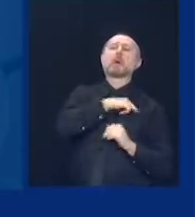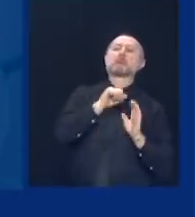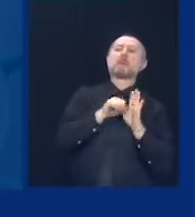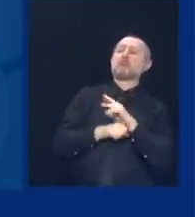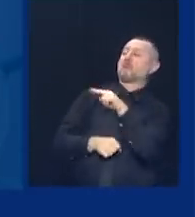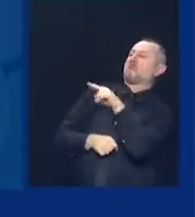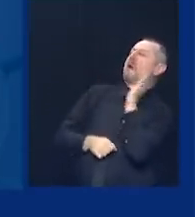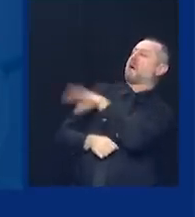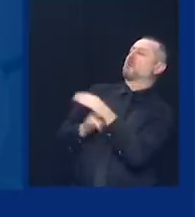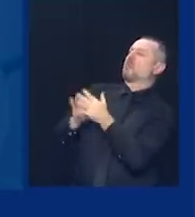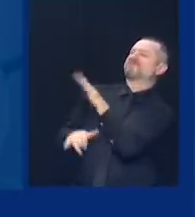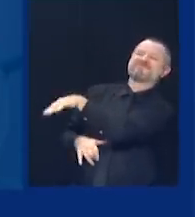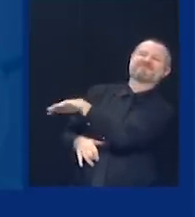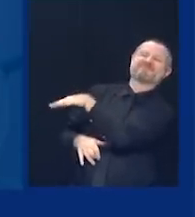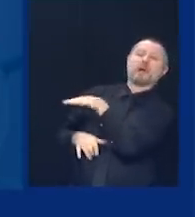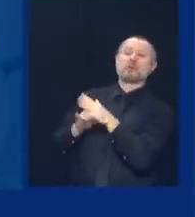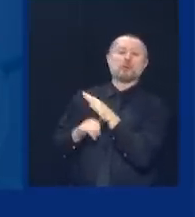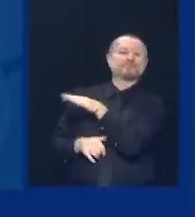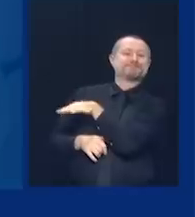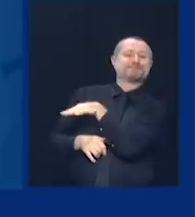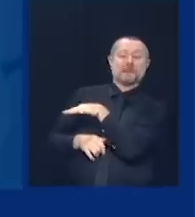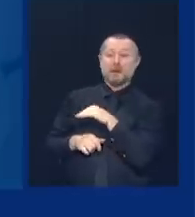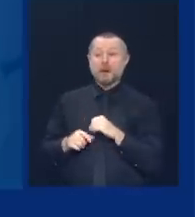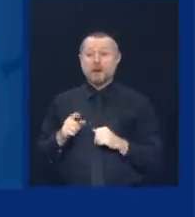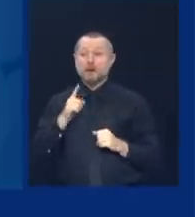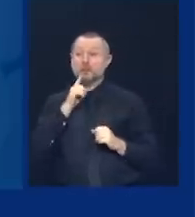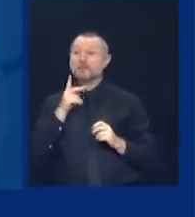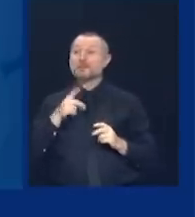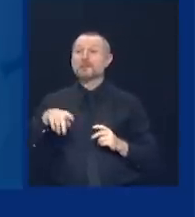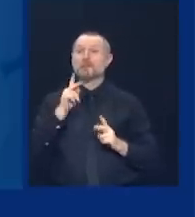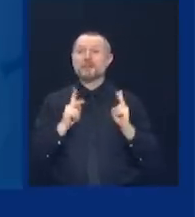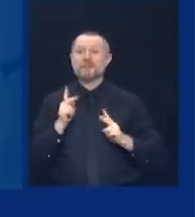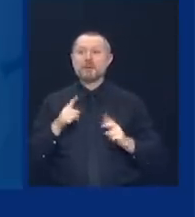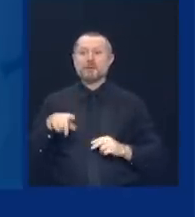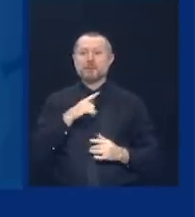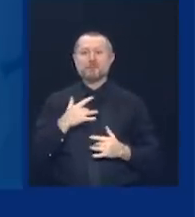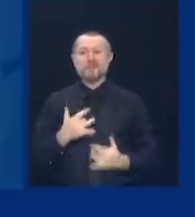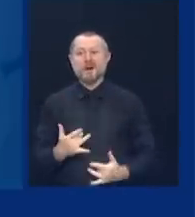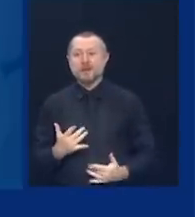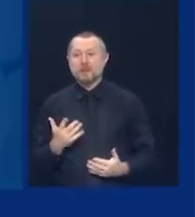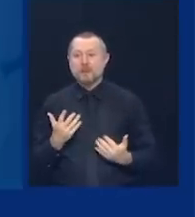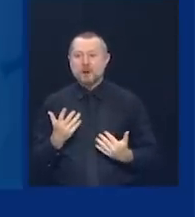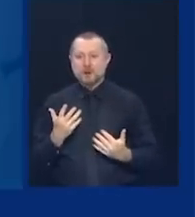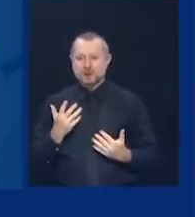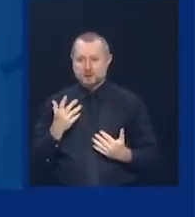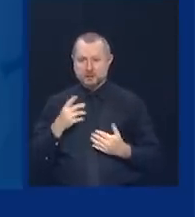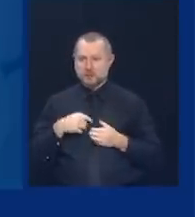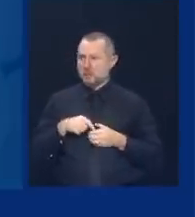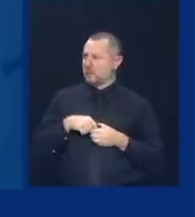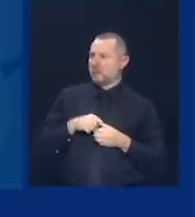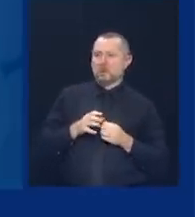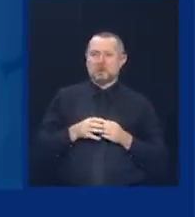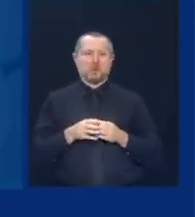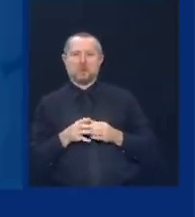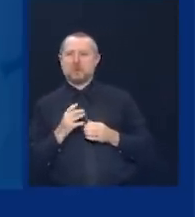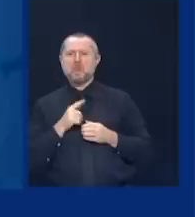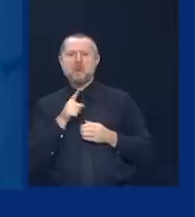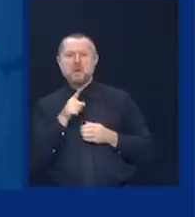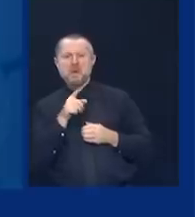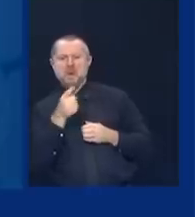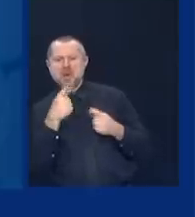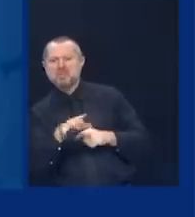are parochial. If it isn't happening here, it's not as